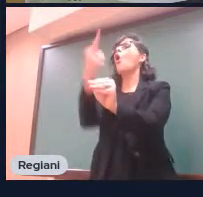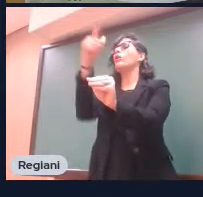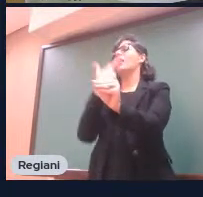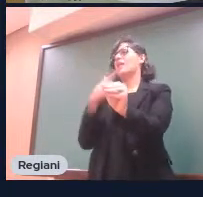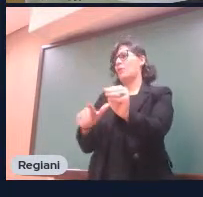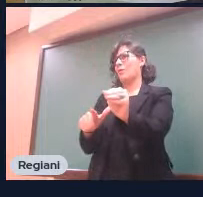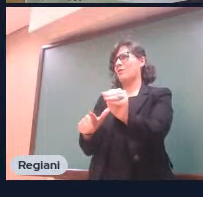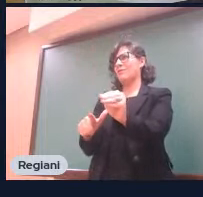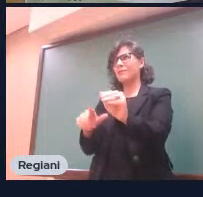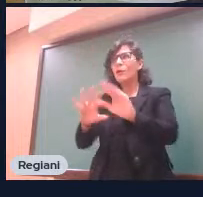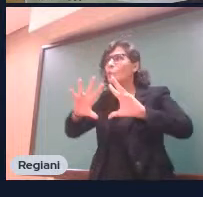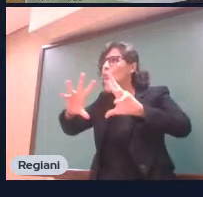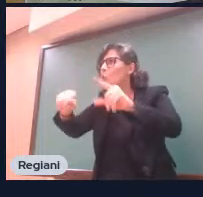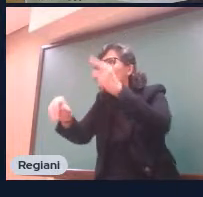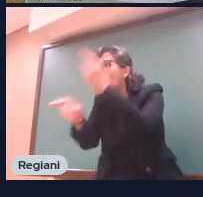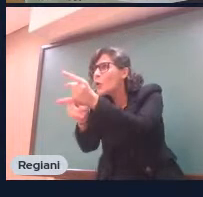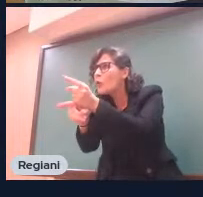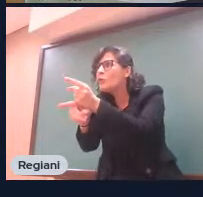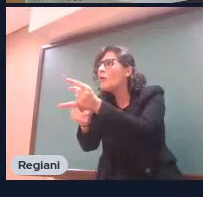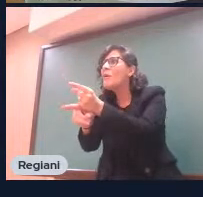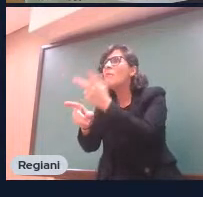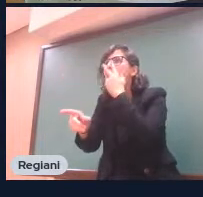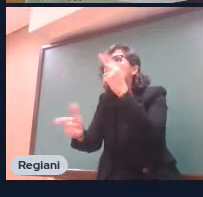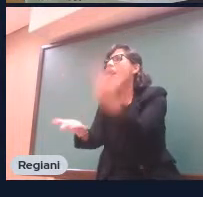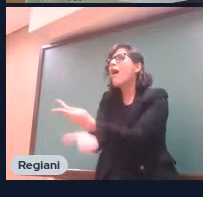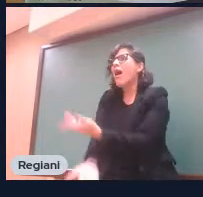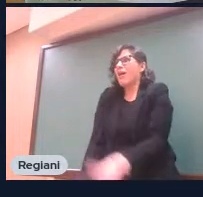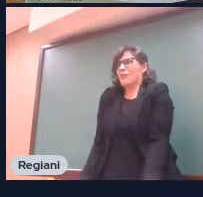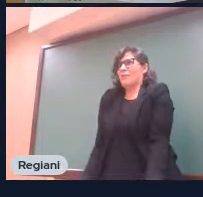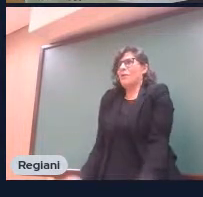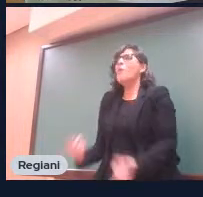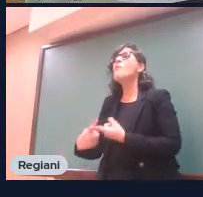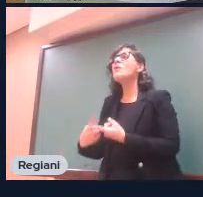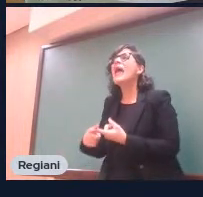wrong, because they try to do the impossible.